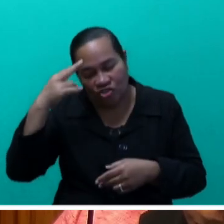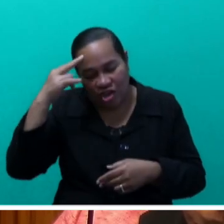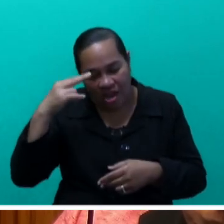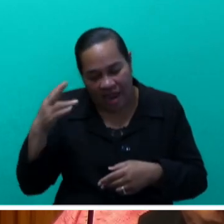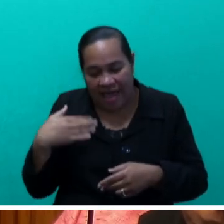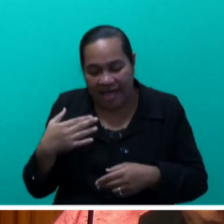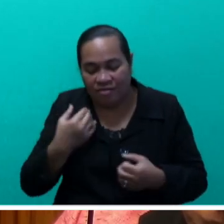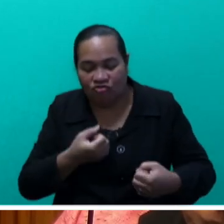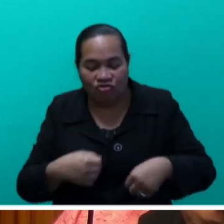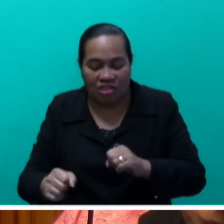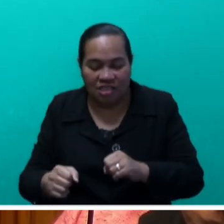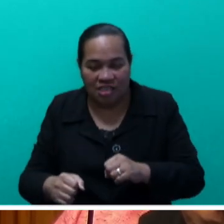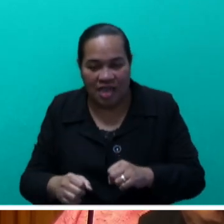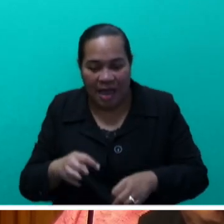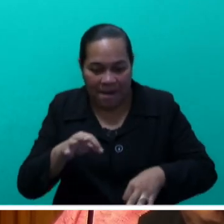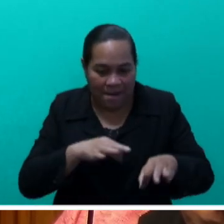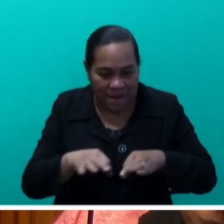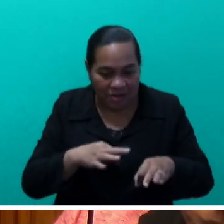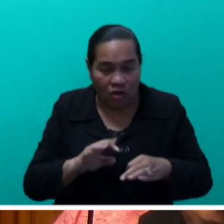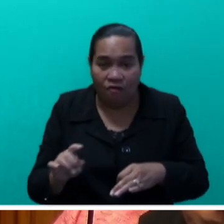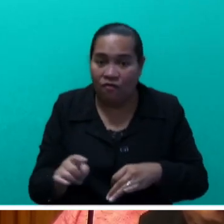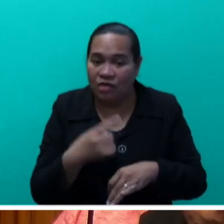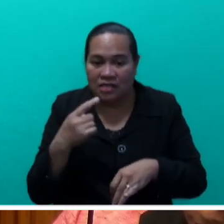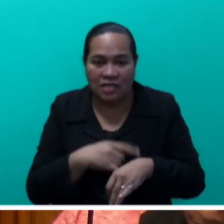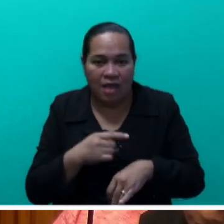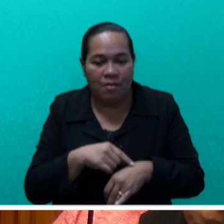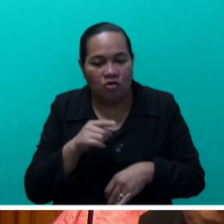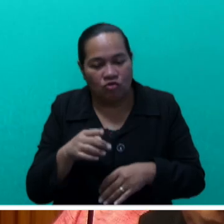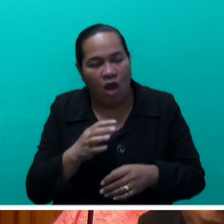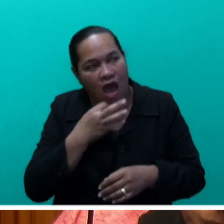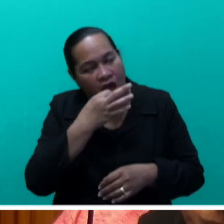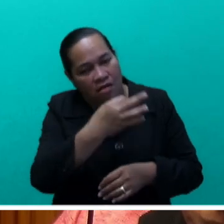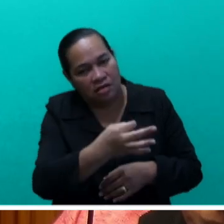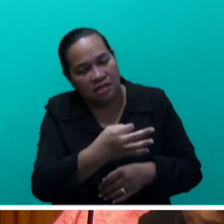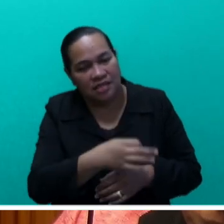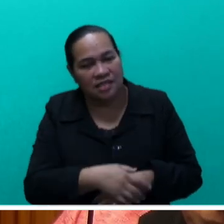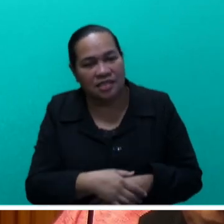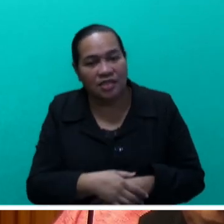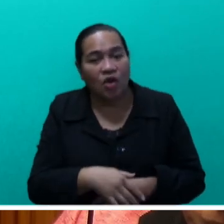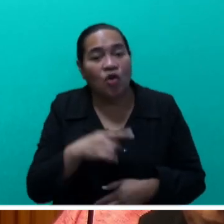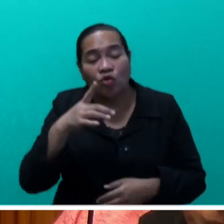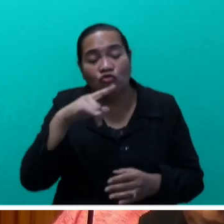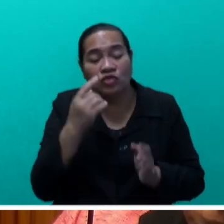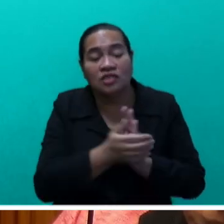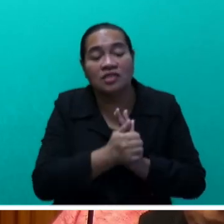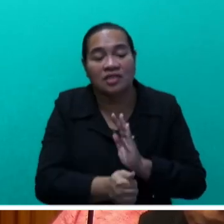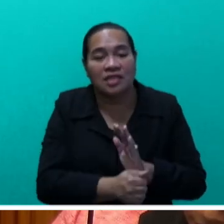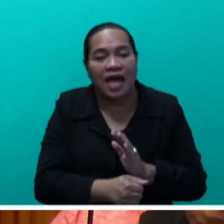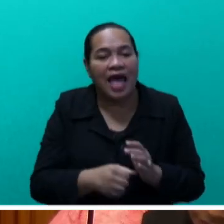Operation Plan. For the first time ever, the Ministry has engaged the assistance and the expertise of the Fiji Bureau